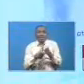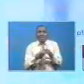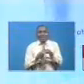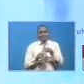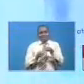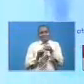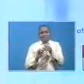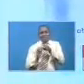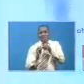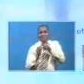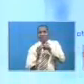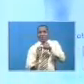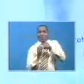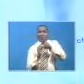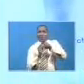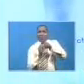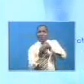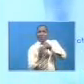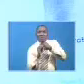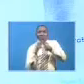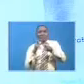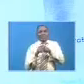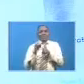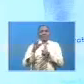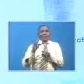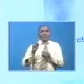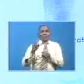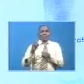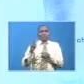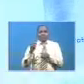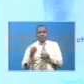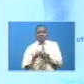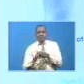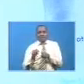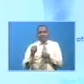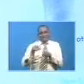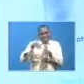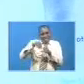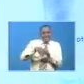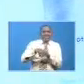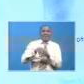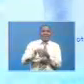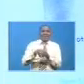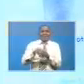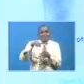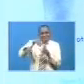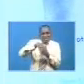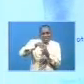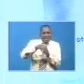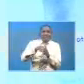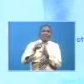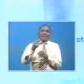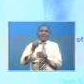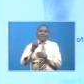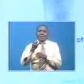the penile shaft is actually what we call the scrotum. That is the skin sac in which you find the